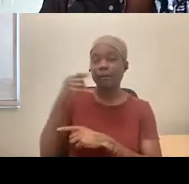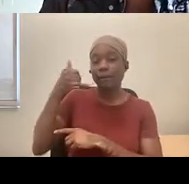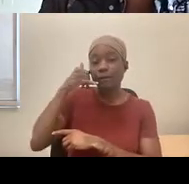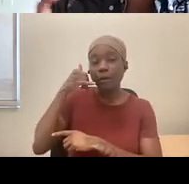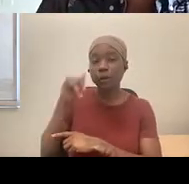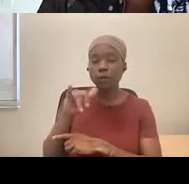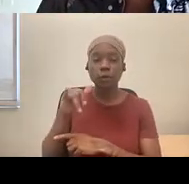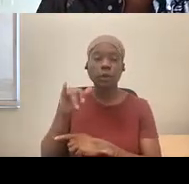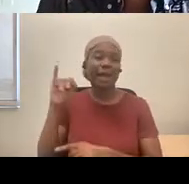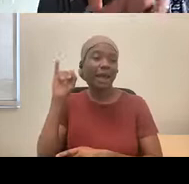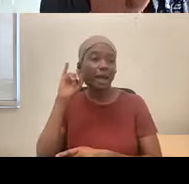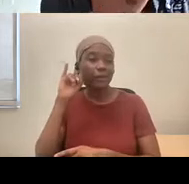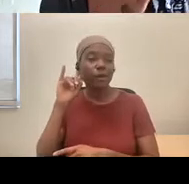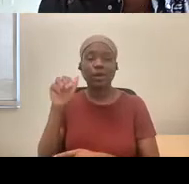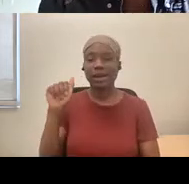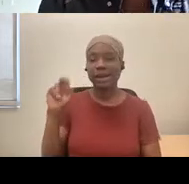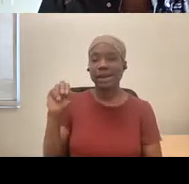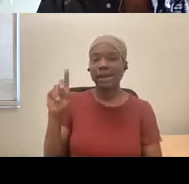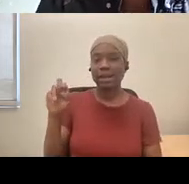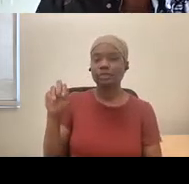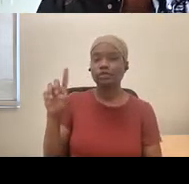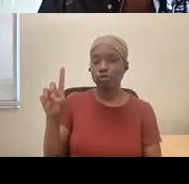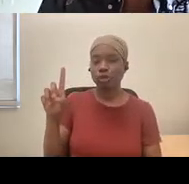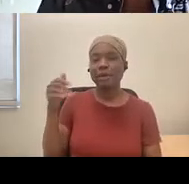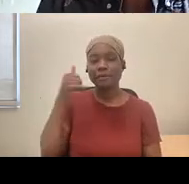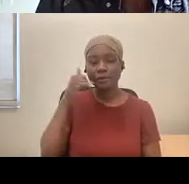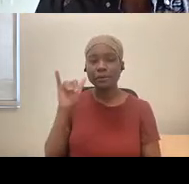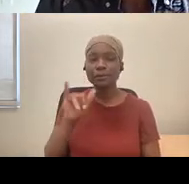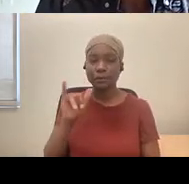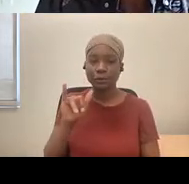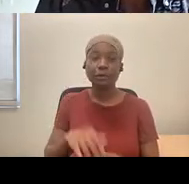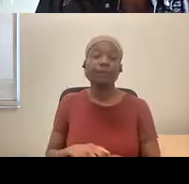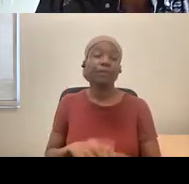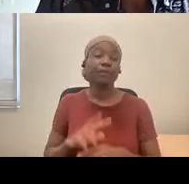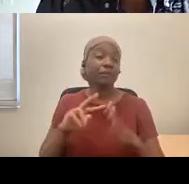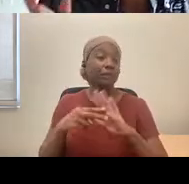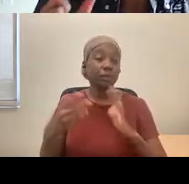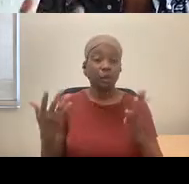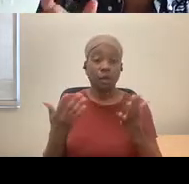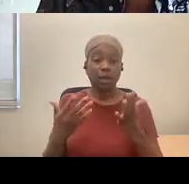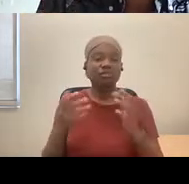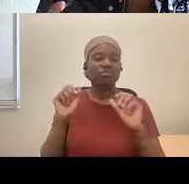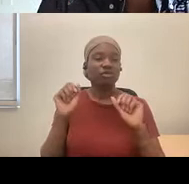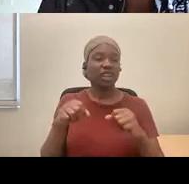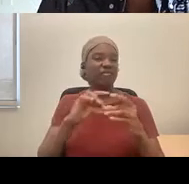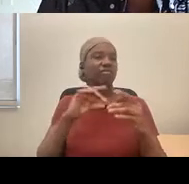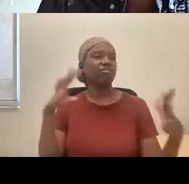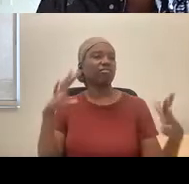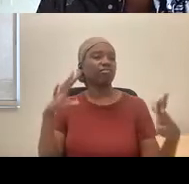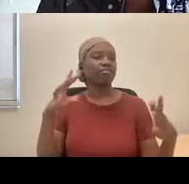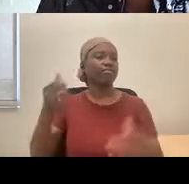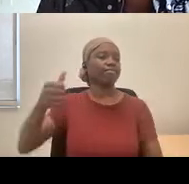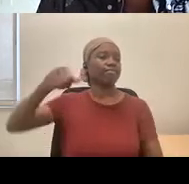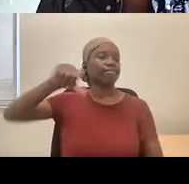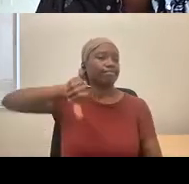on iPhones and on Android devices. So you can disable a specific application's access